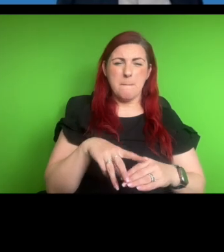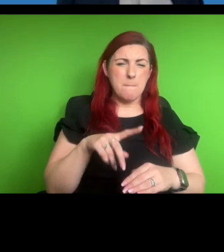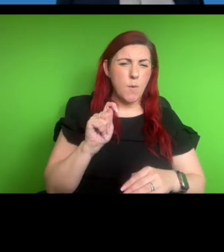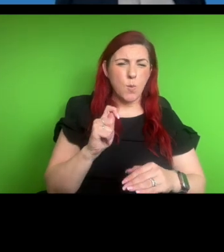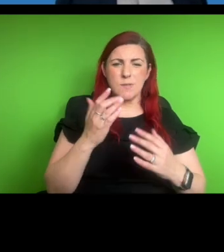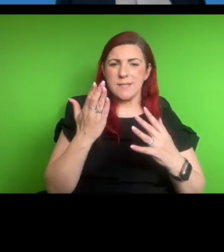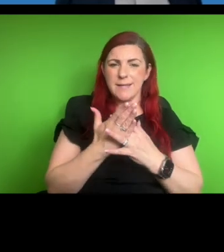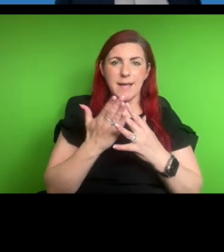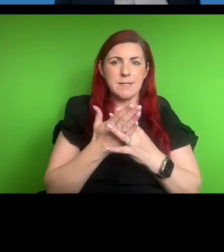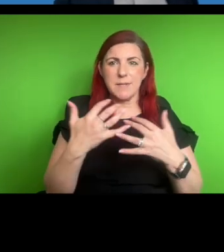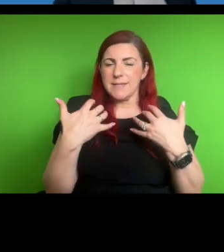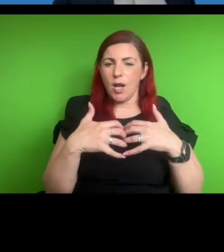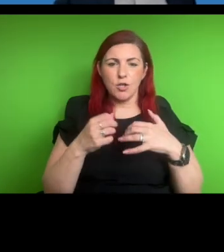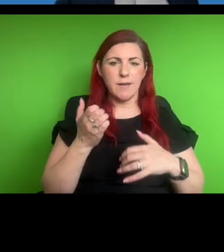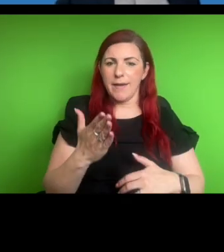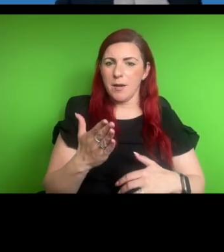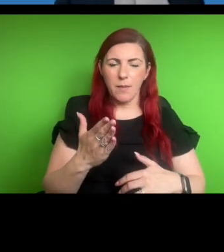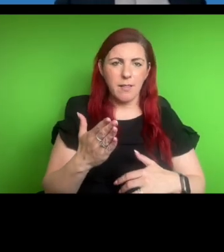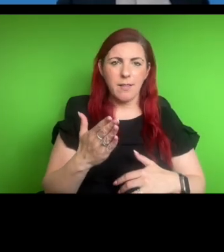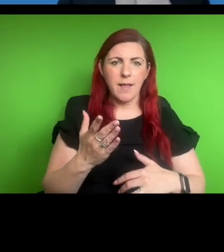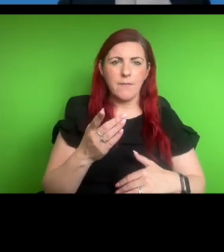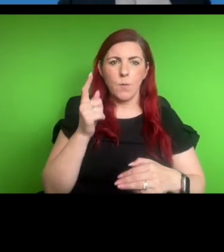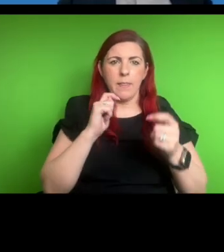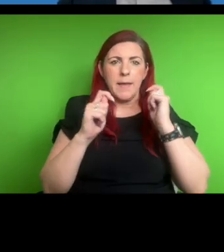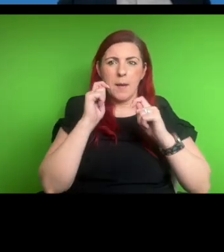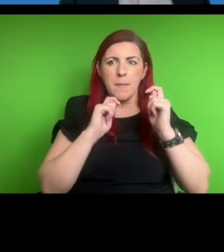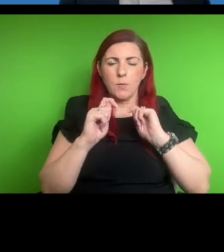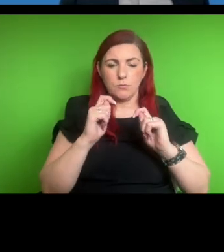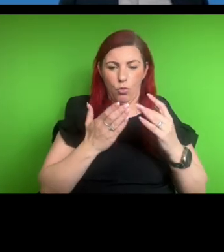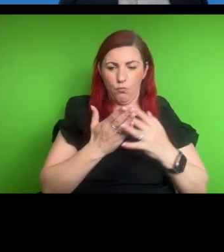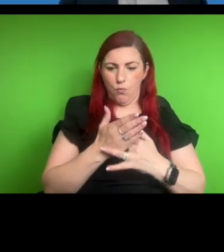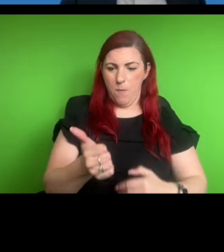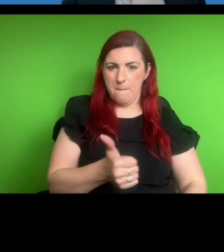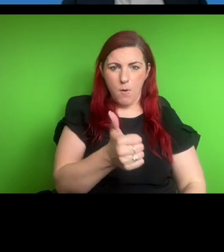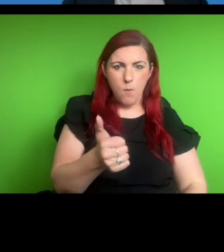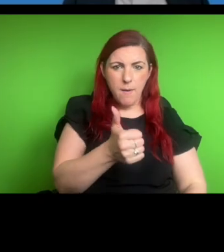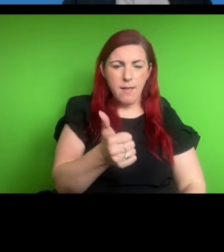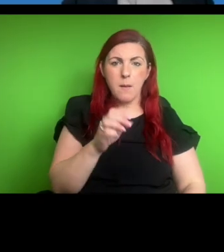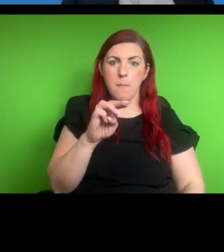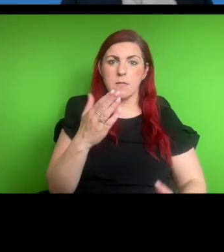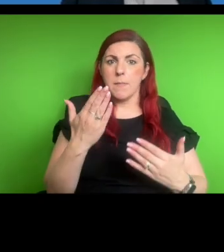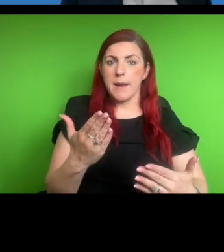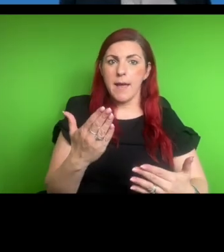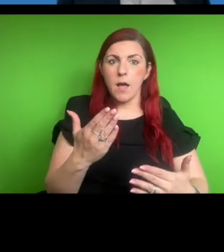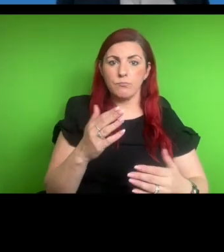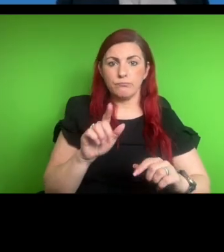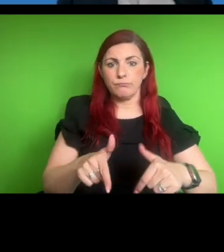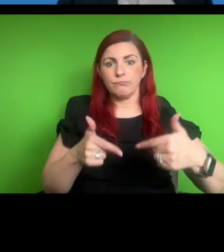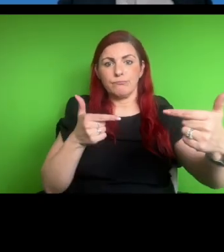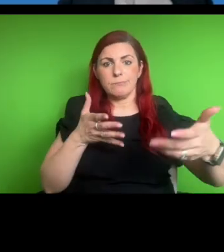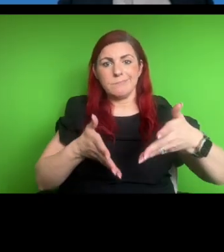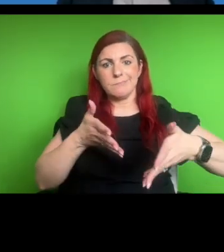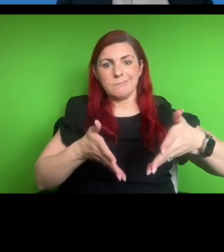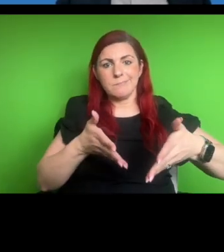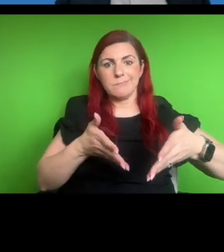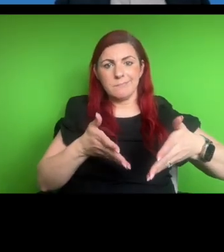we consider that through a mobile phone, it's possible to make a sign language call, it's possible to convert speech